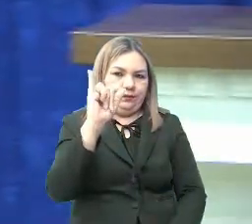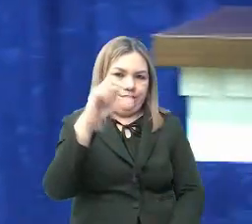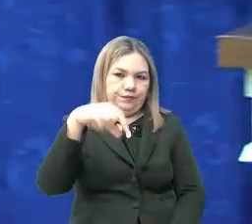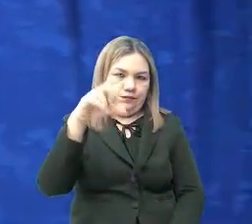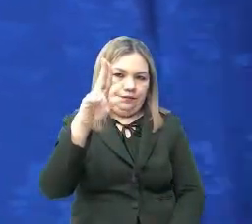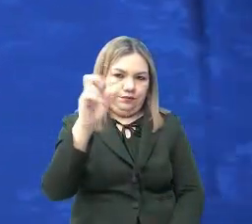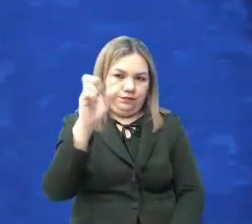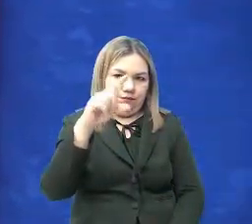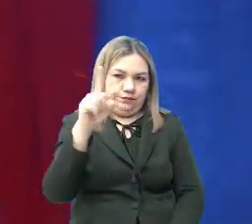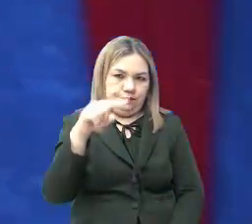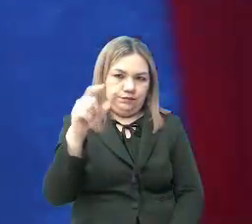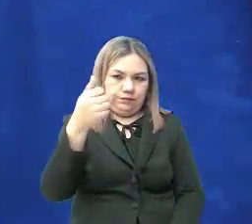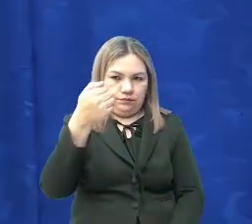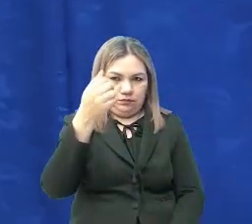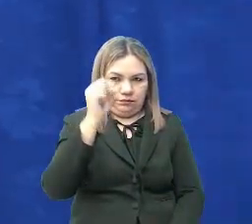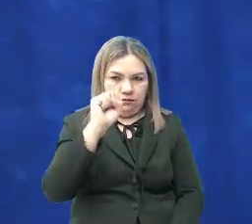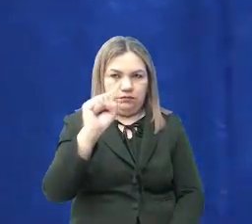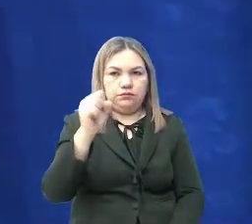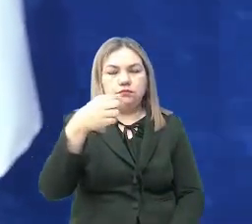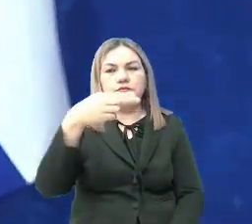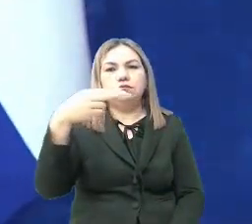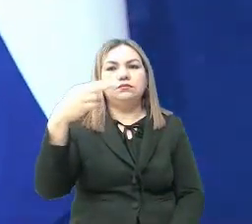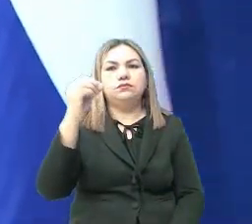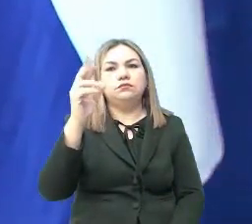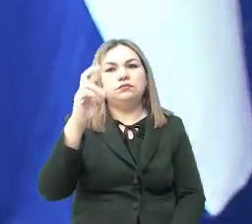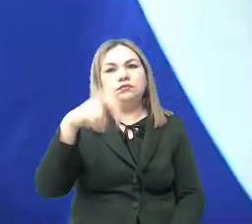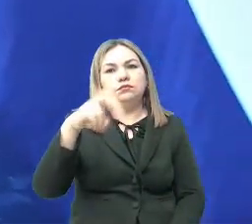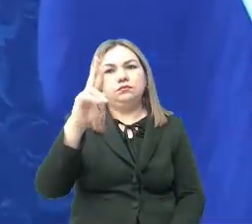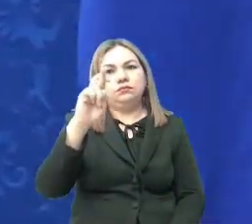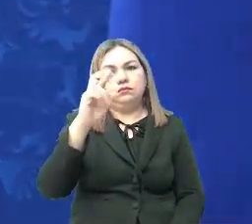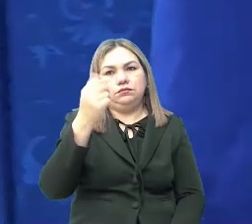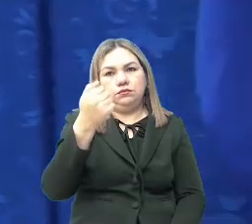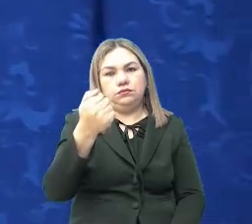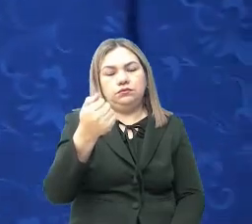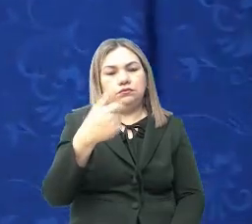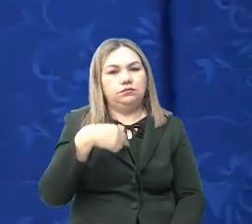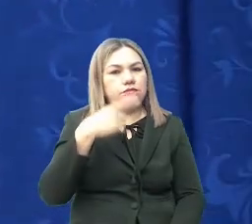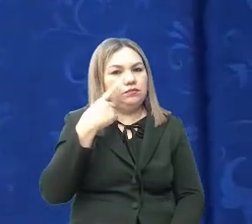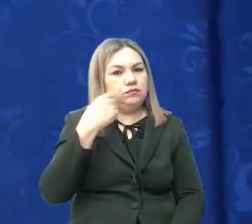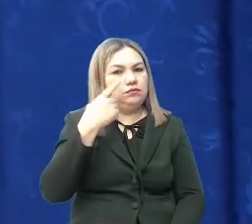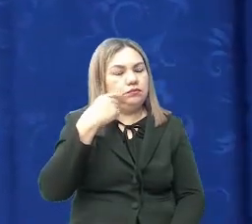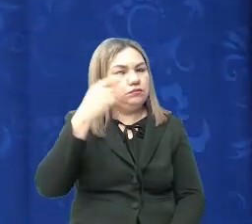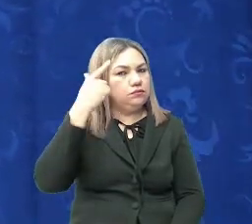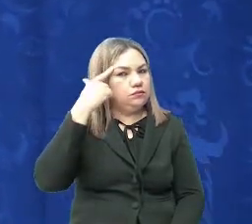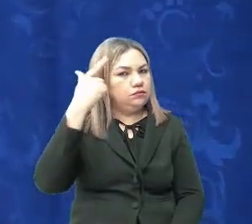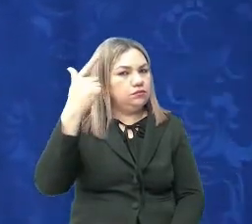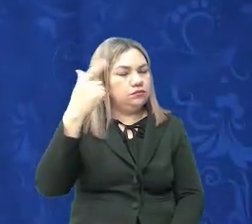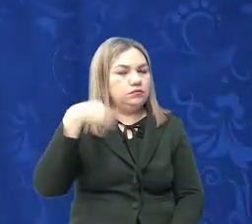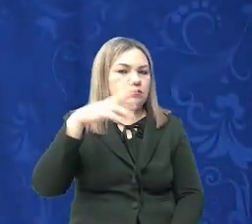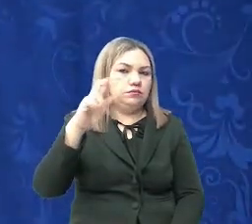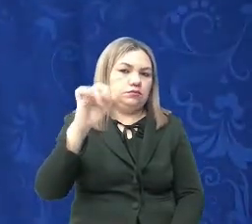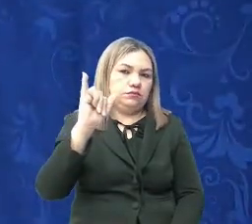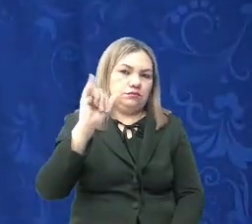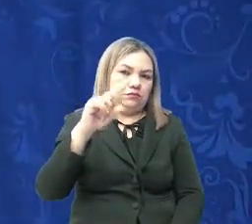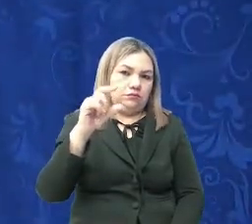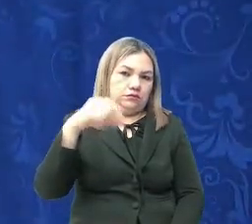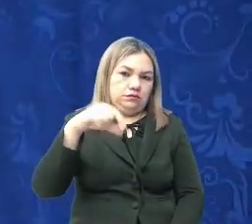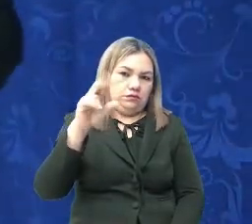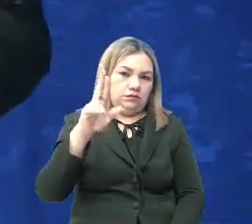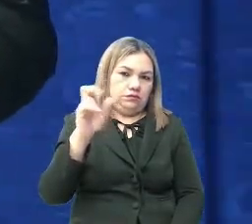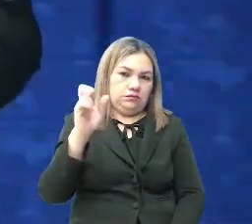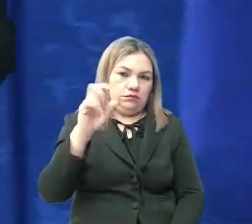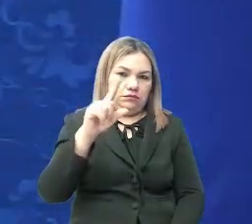How many of you say amen? Say with me, this man had a mentality of richness.